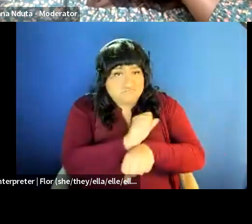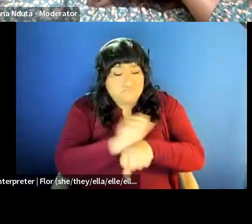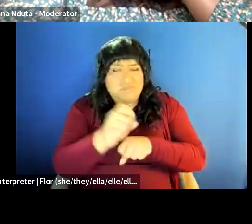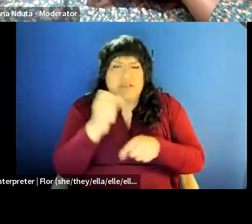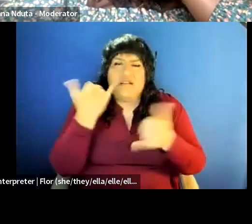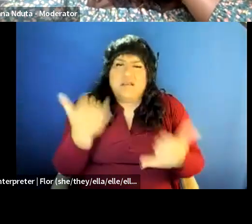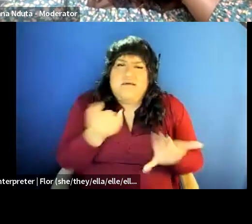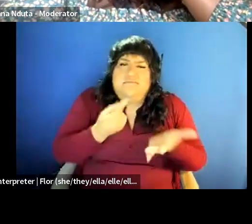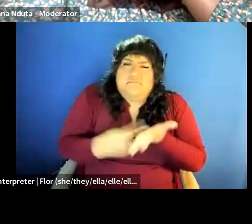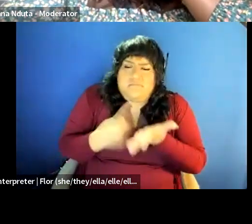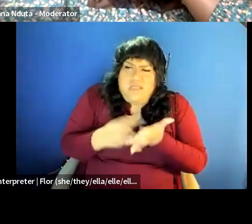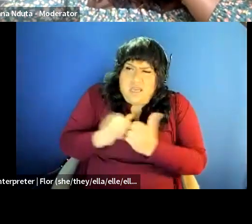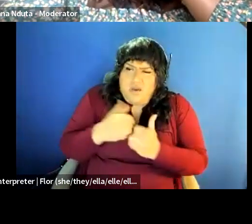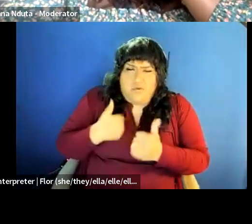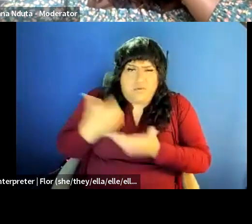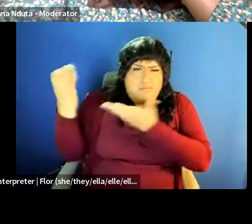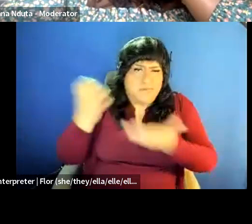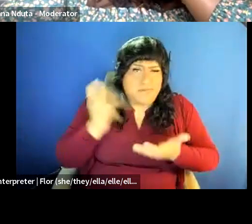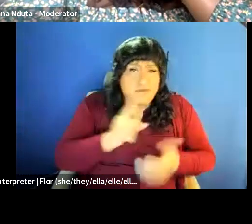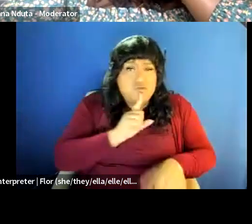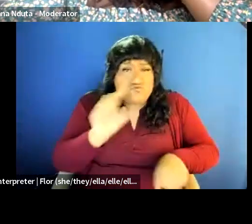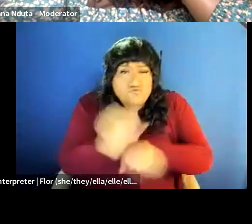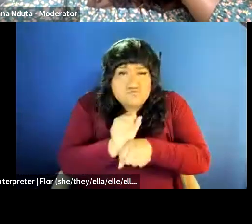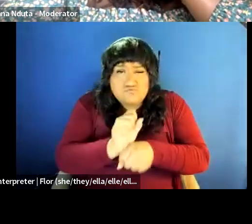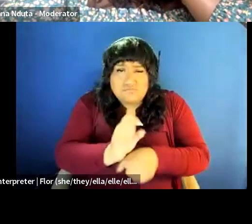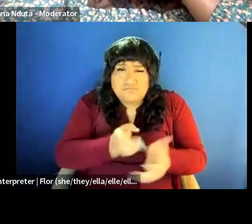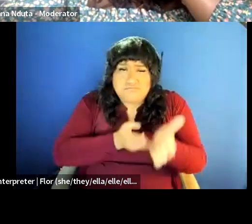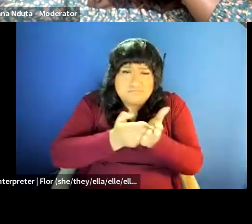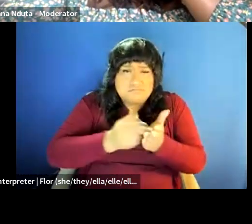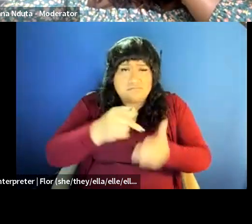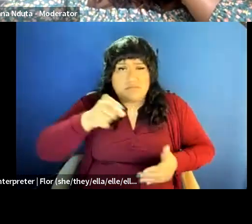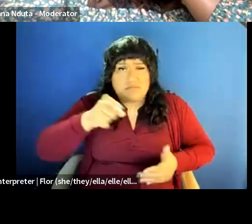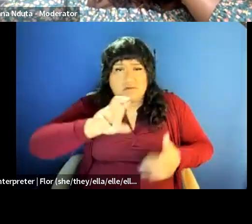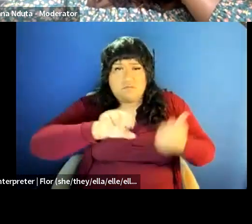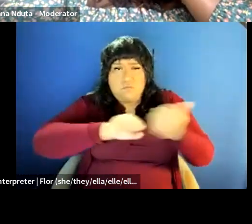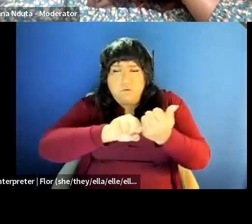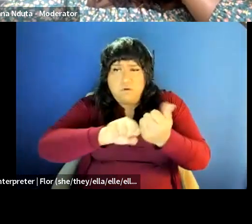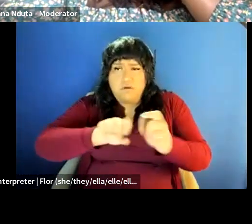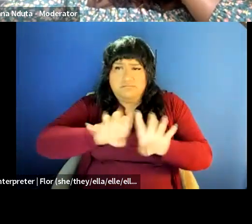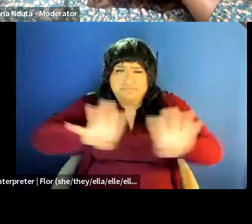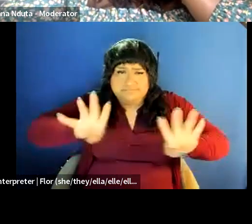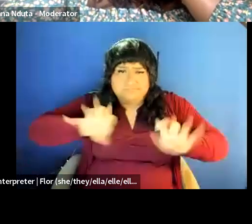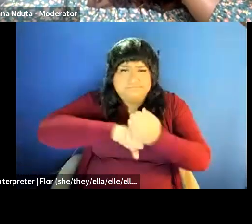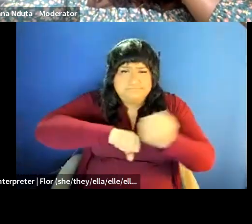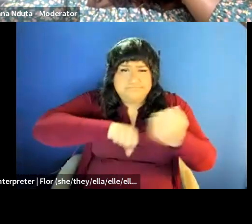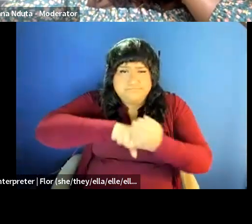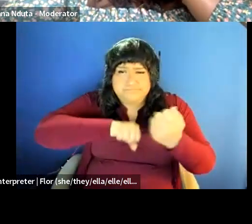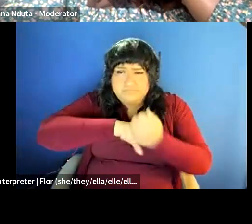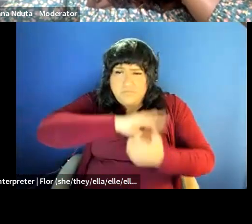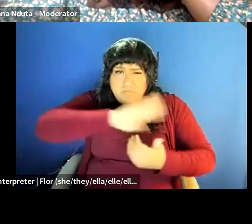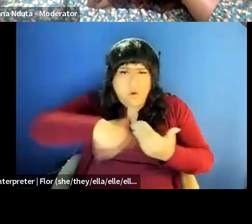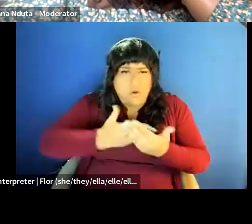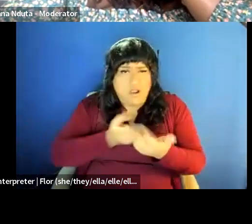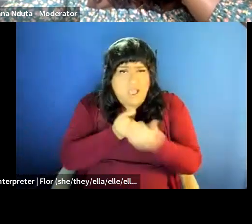bring back true peer support to hold all of our advocates as they're doing this work so we don't burn out. This